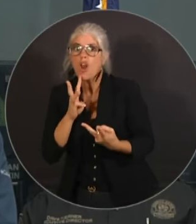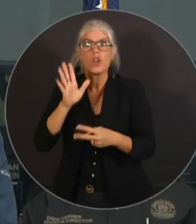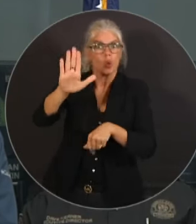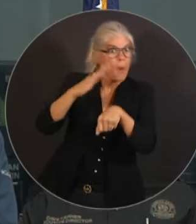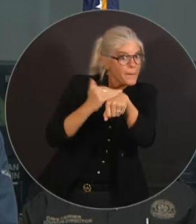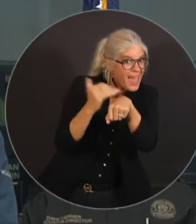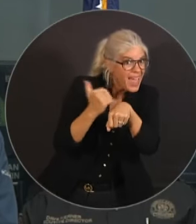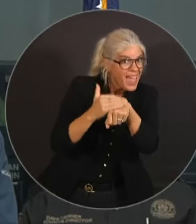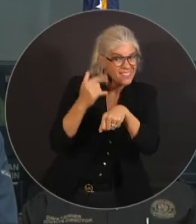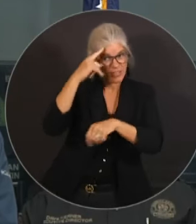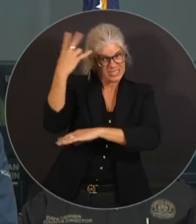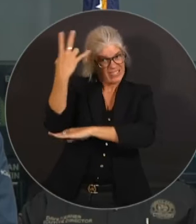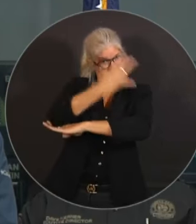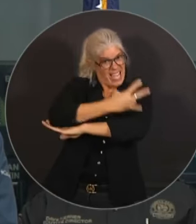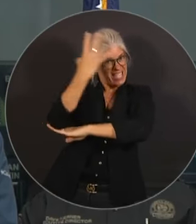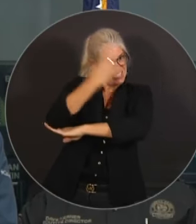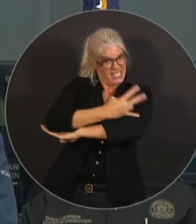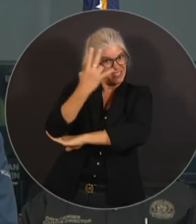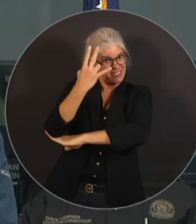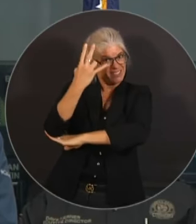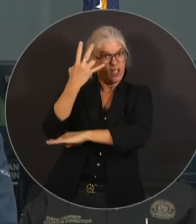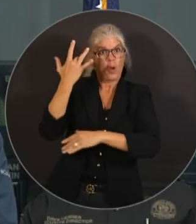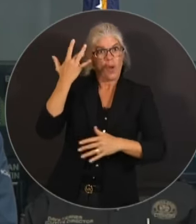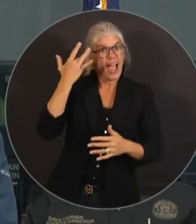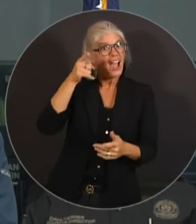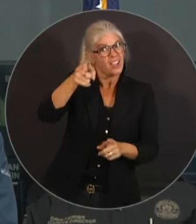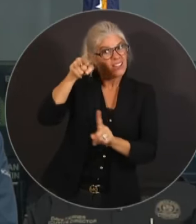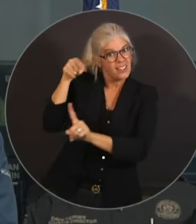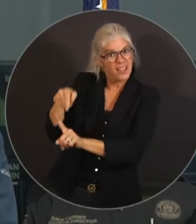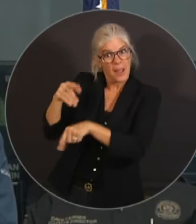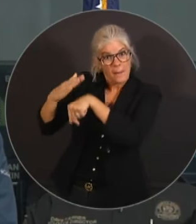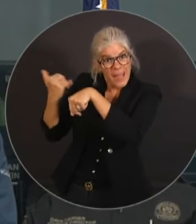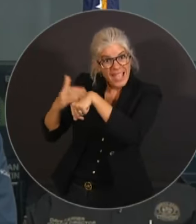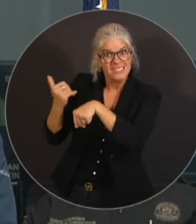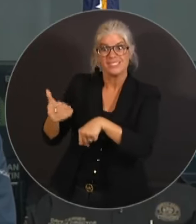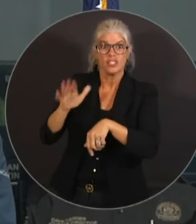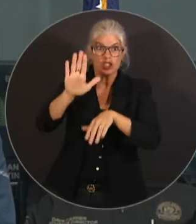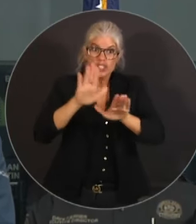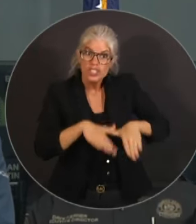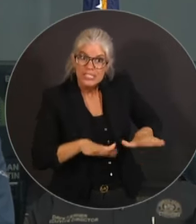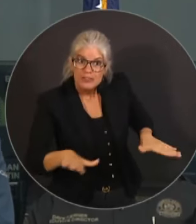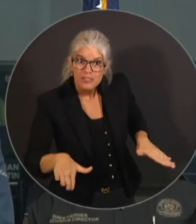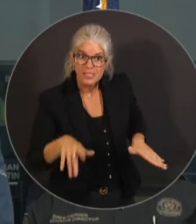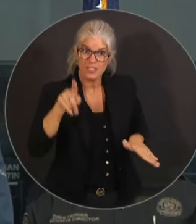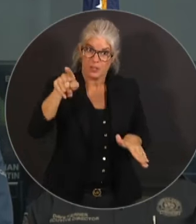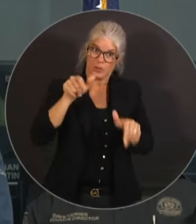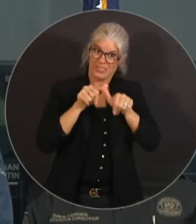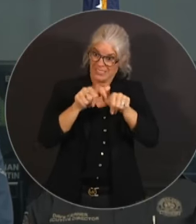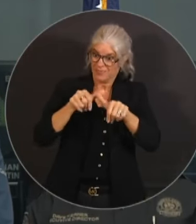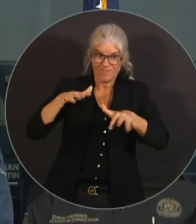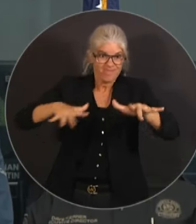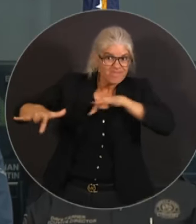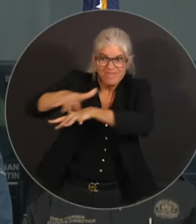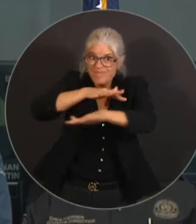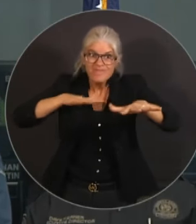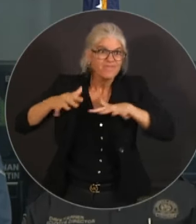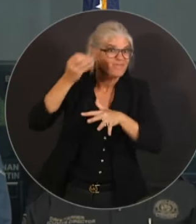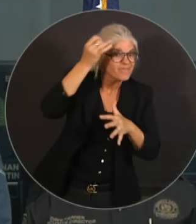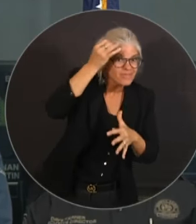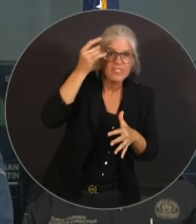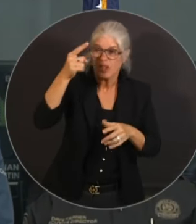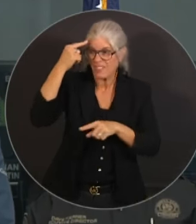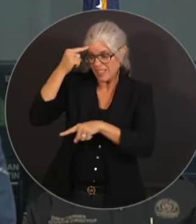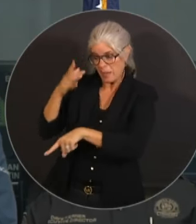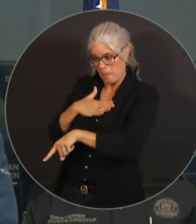days. Don't forget to consider any pets and children as you continue to work towards your executing your plan.